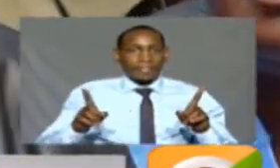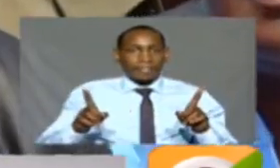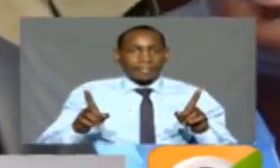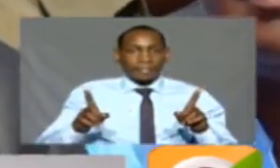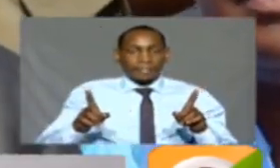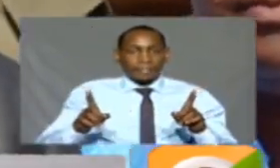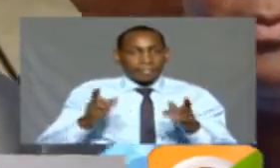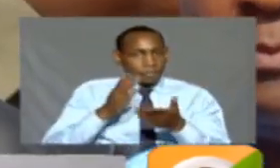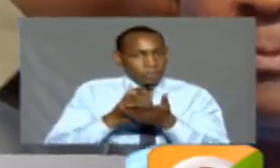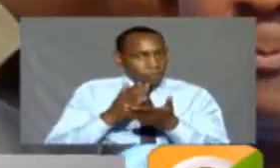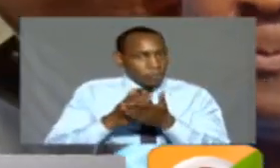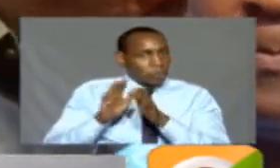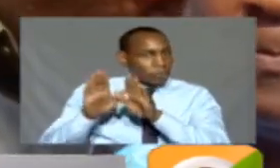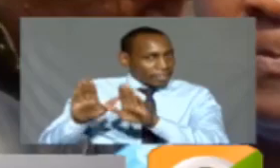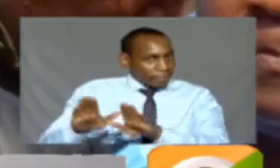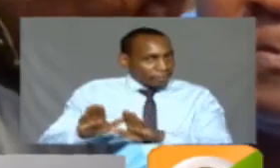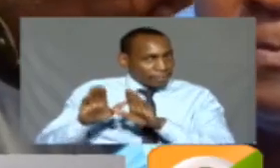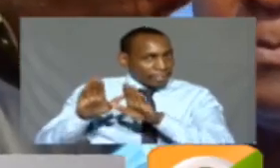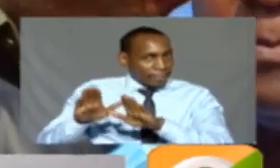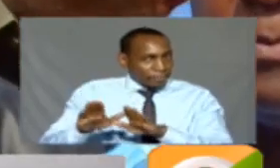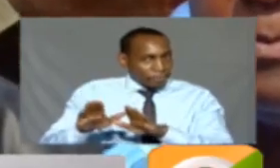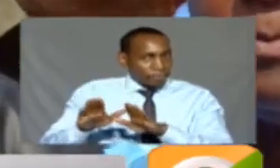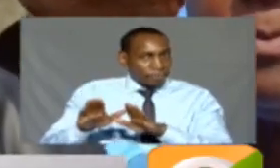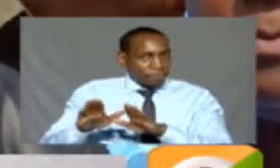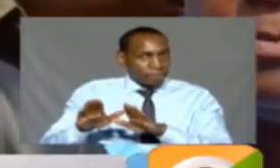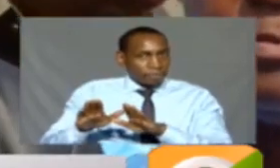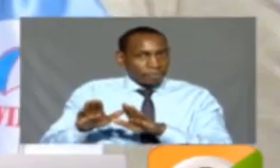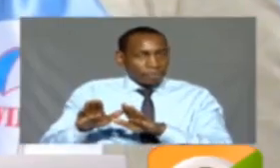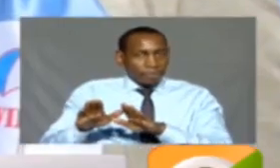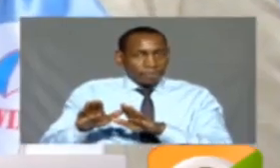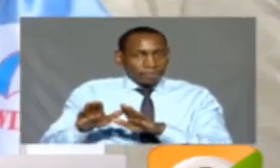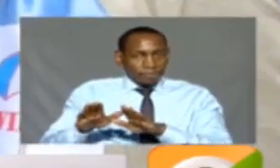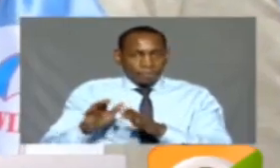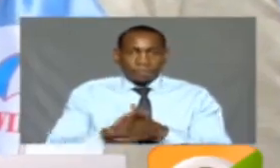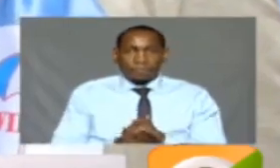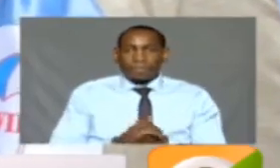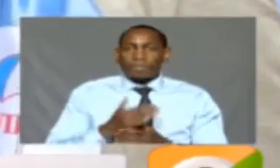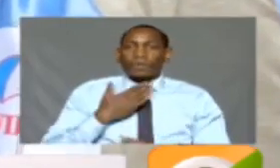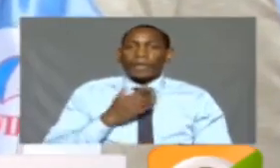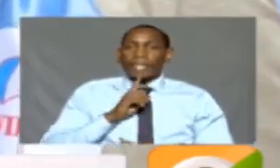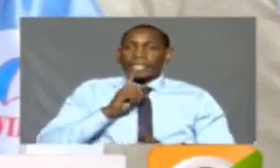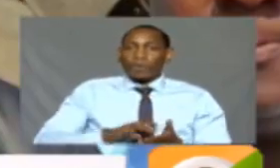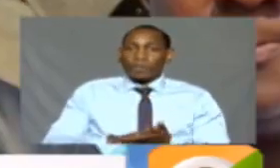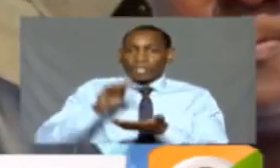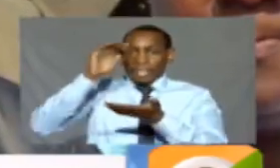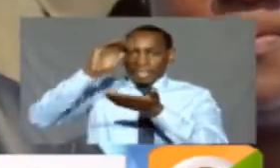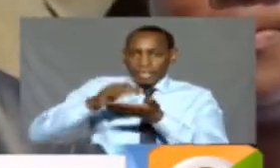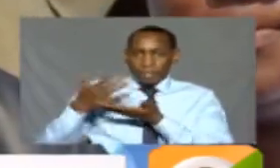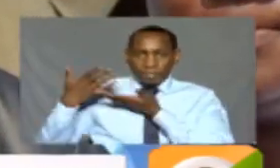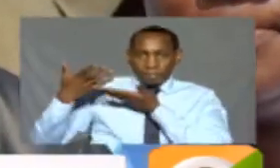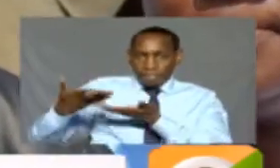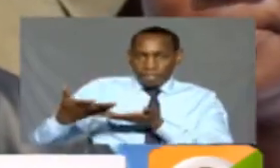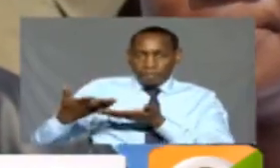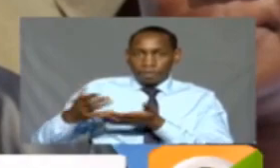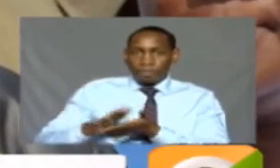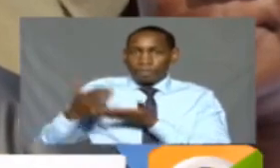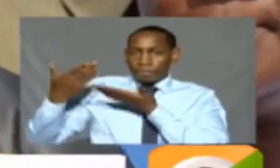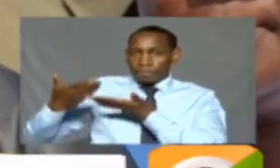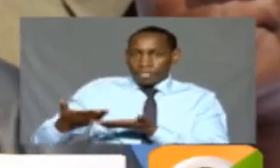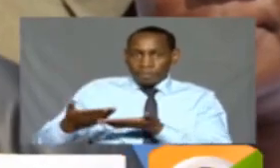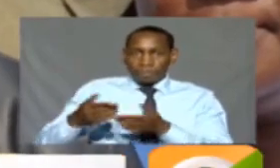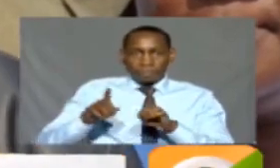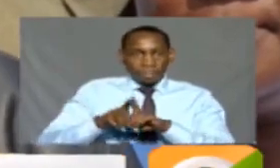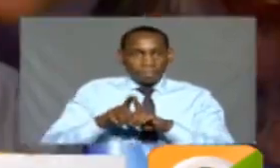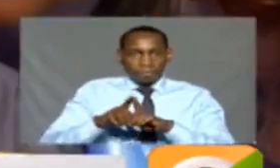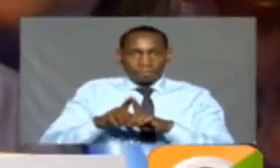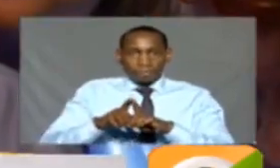waangalifu kabisa wasije wakapatiwa kifumba macho. I want to say, punguza mzigo huu ni kifumba